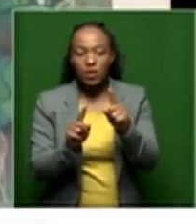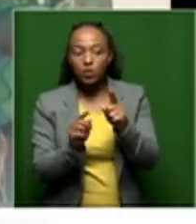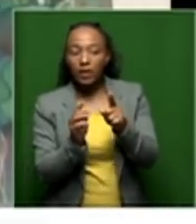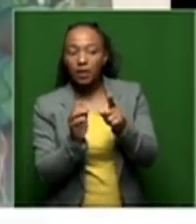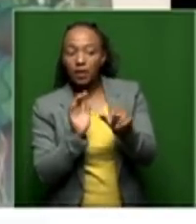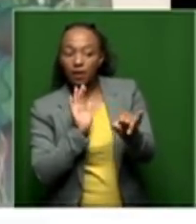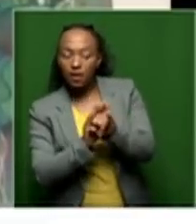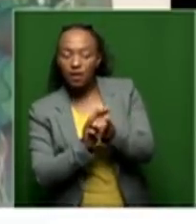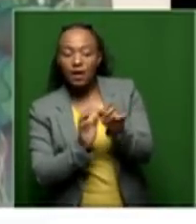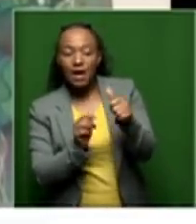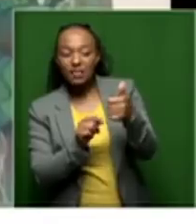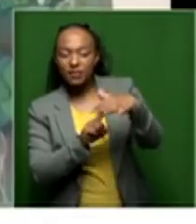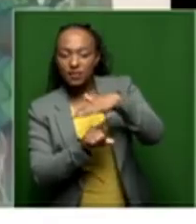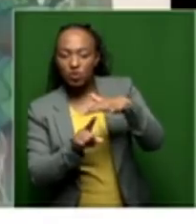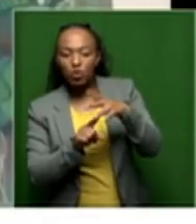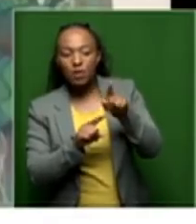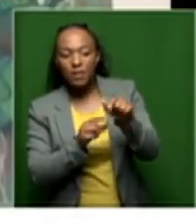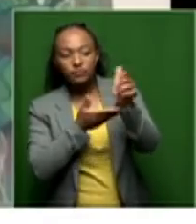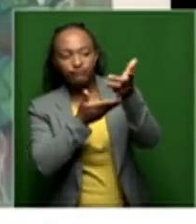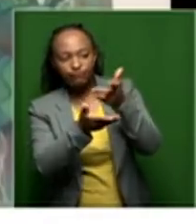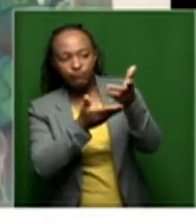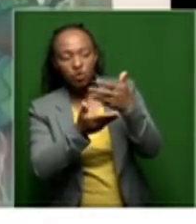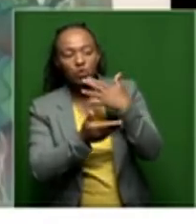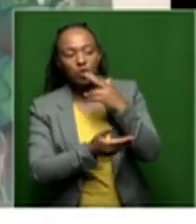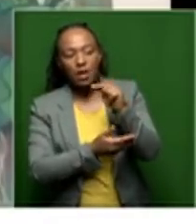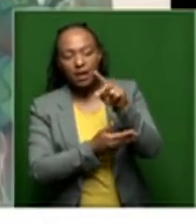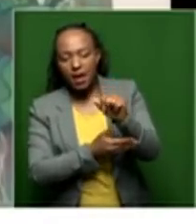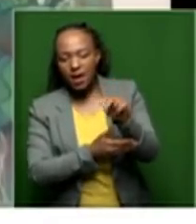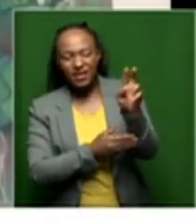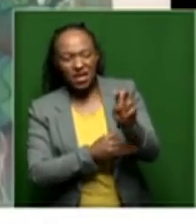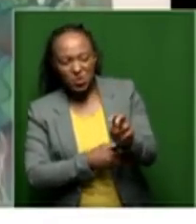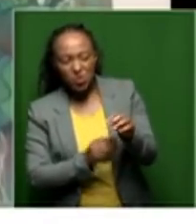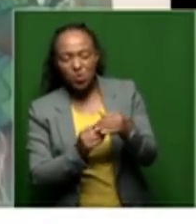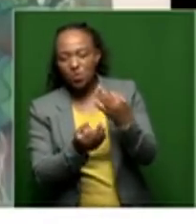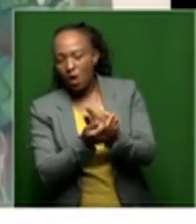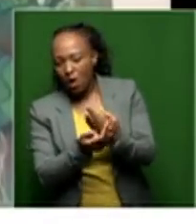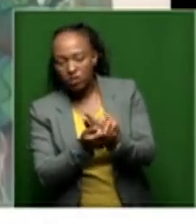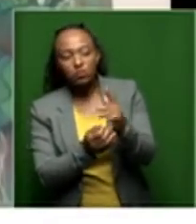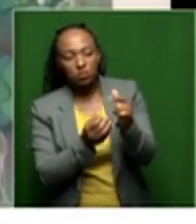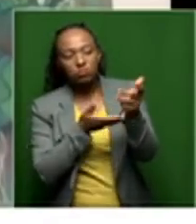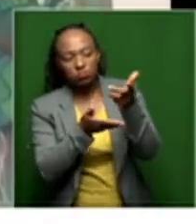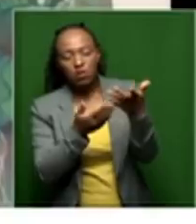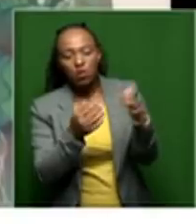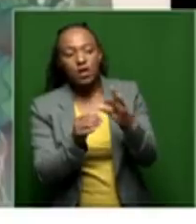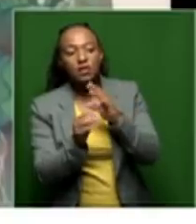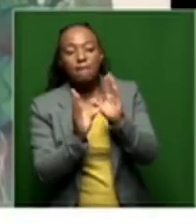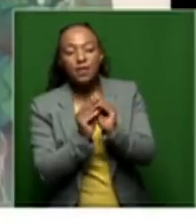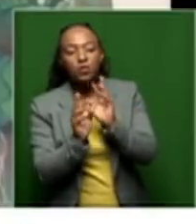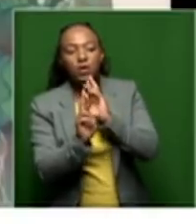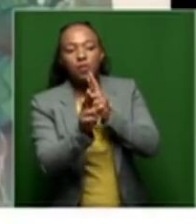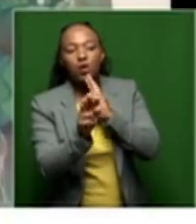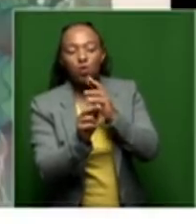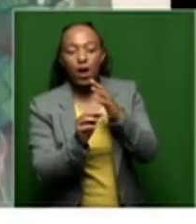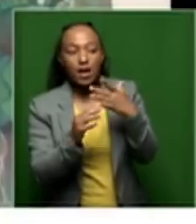a situation we will have to engage with the law enforcement agencies, and that meeting will, of course, be about reporting on